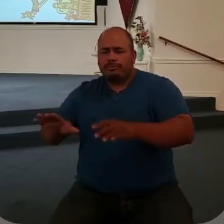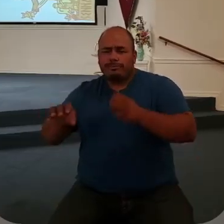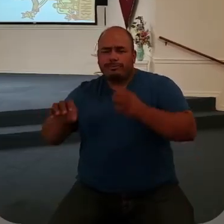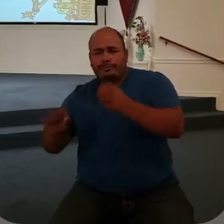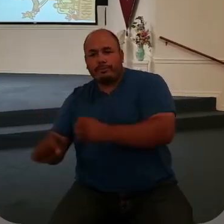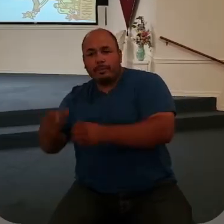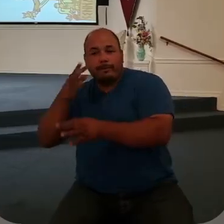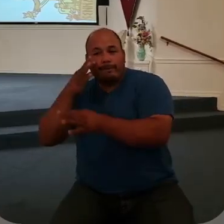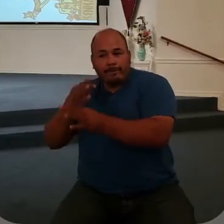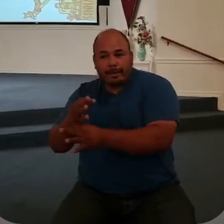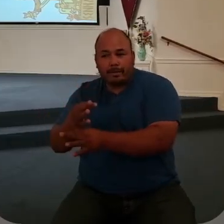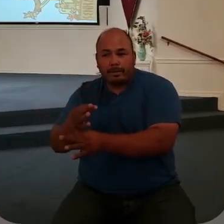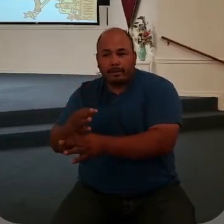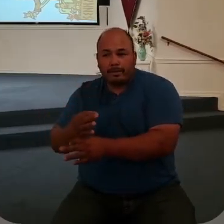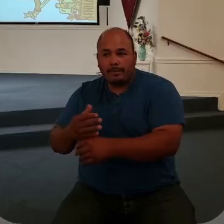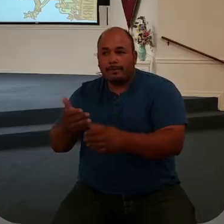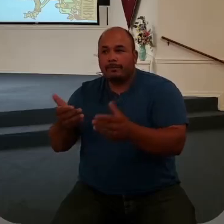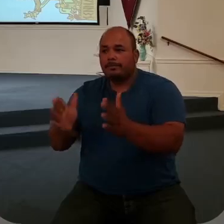And God helps us.